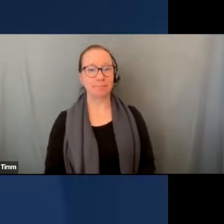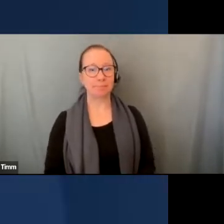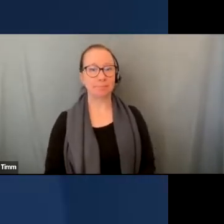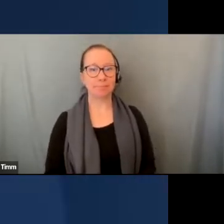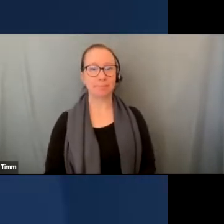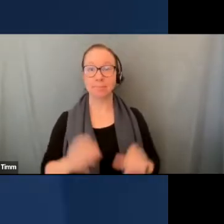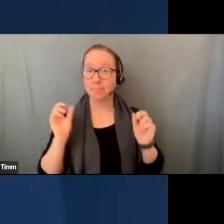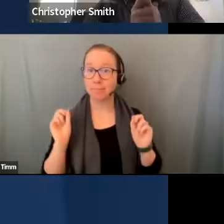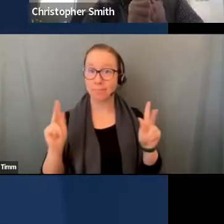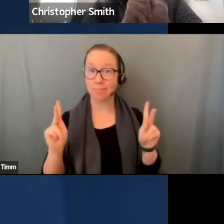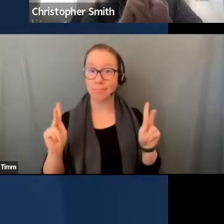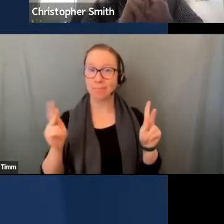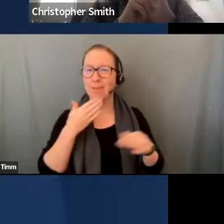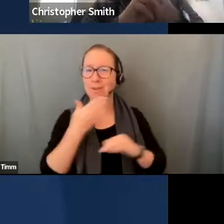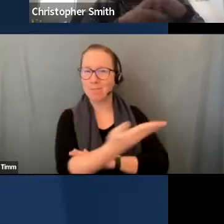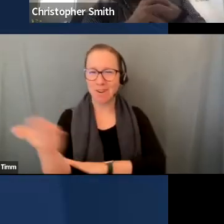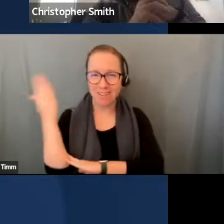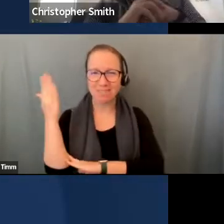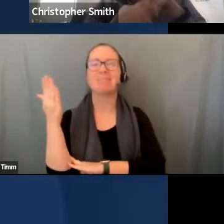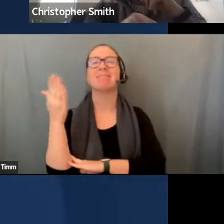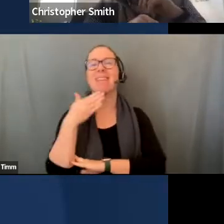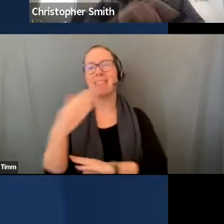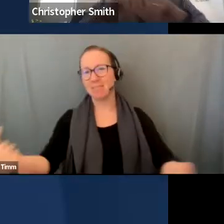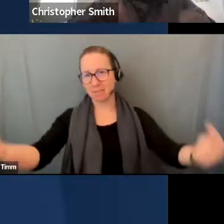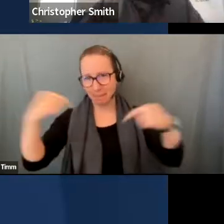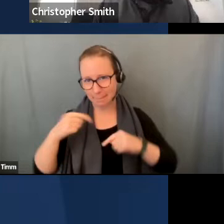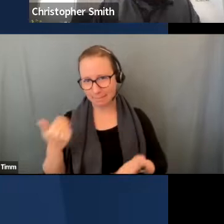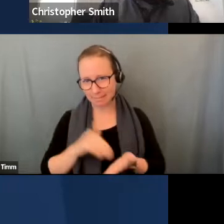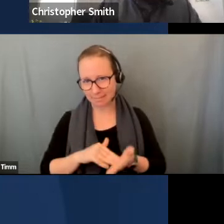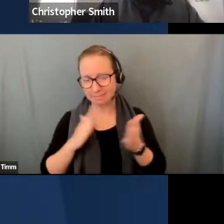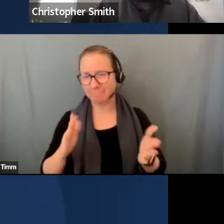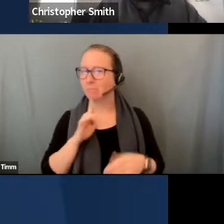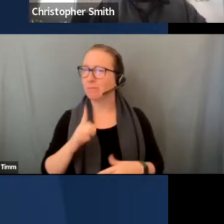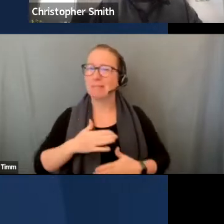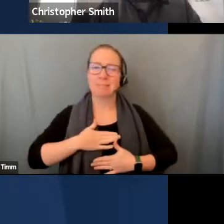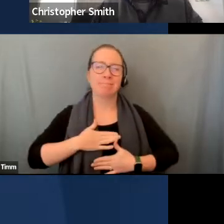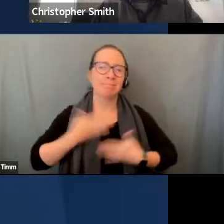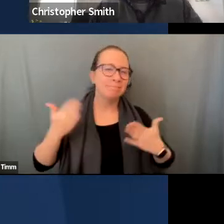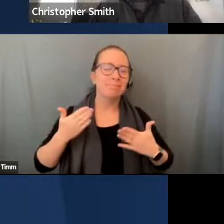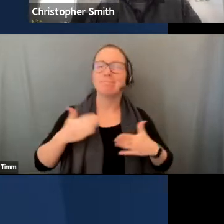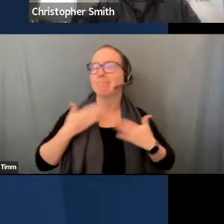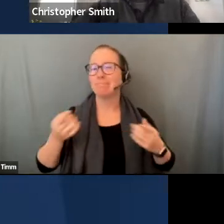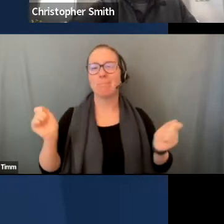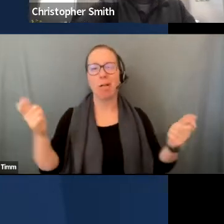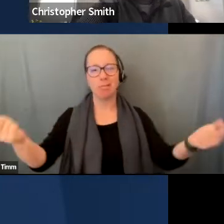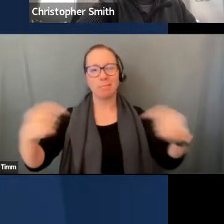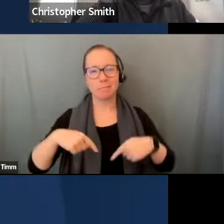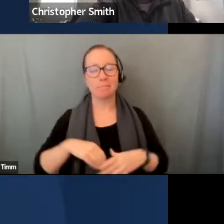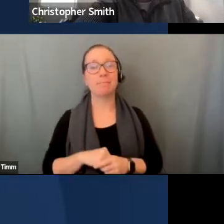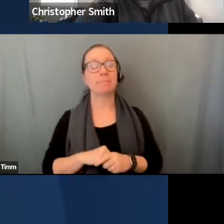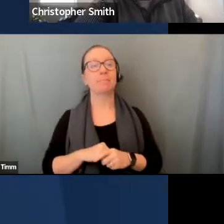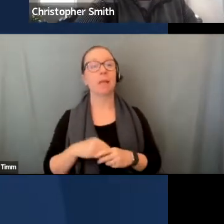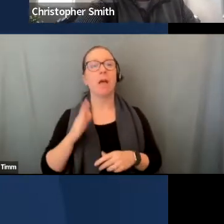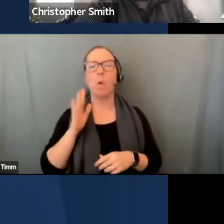All right. Good morning, everybody. Thanks again for being here. We're really happy to have you all. I'm going to continue